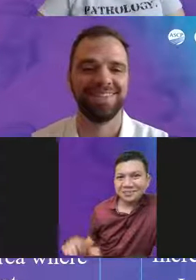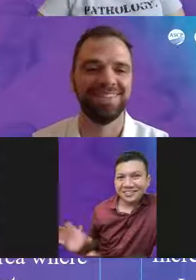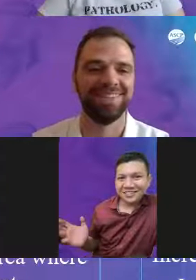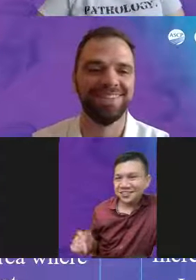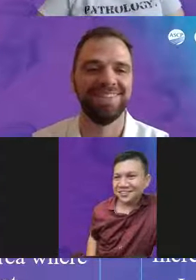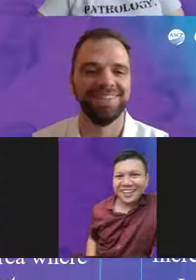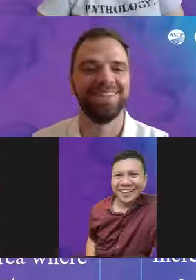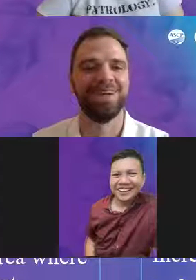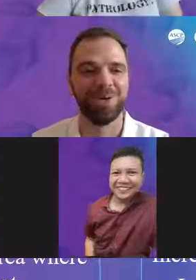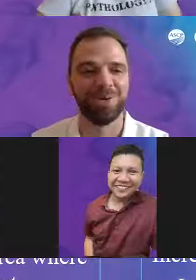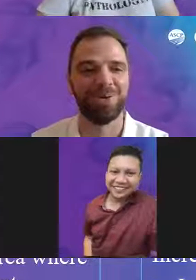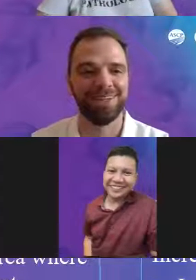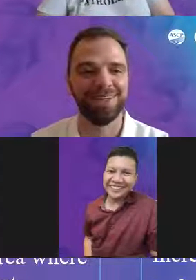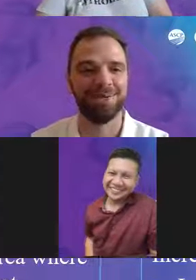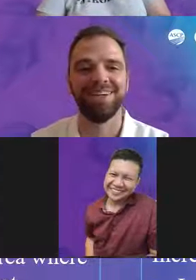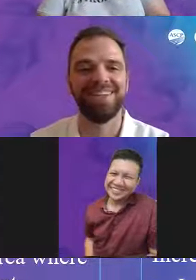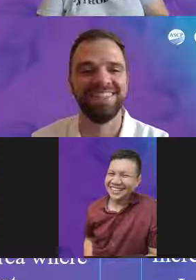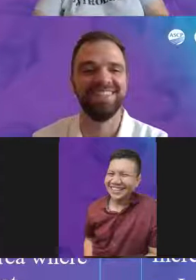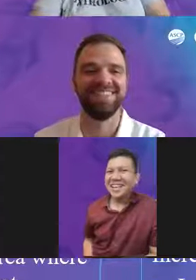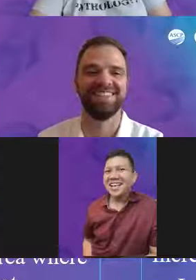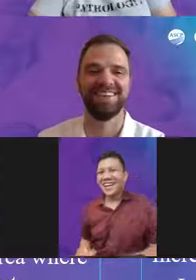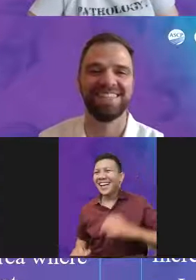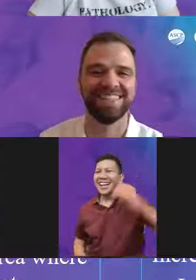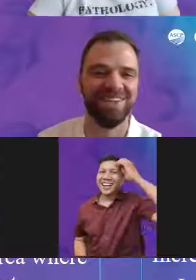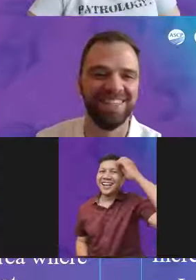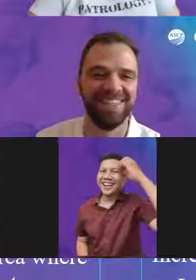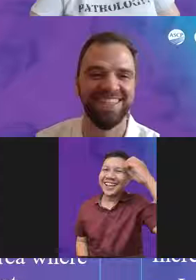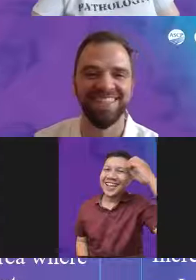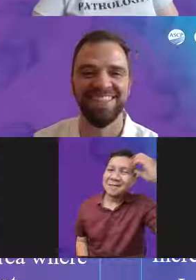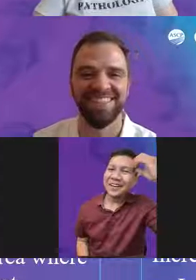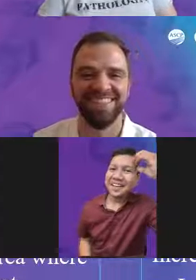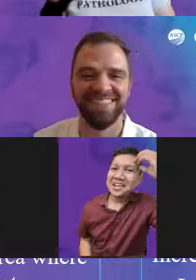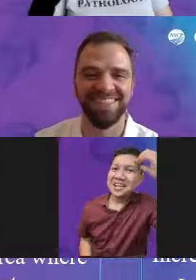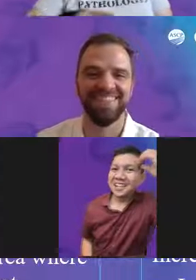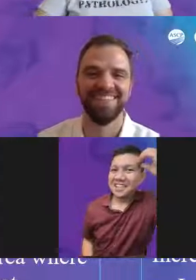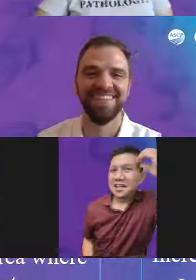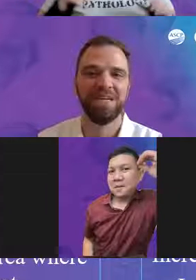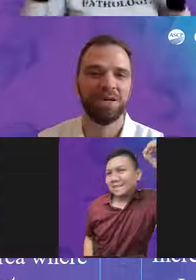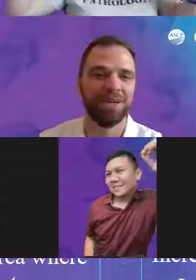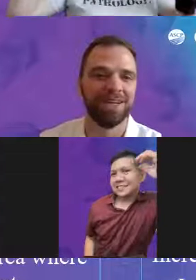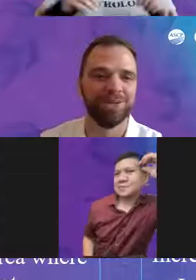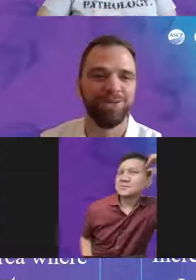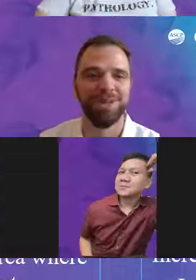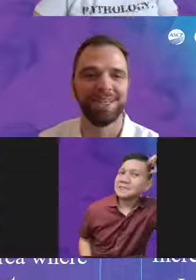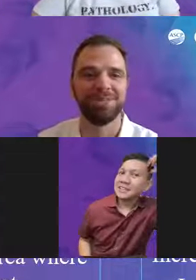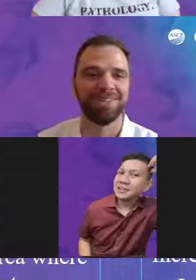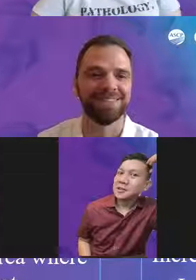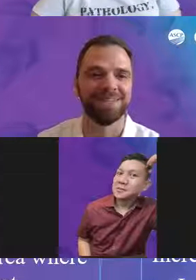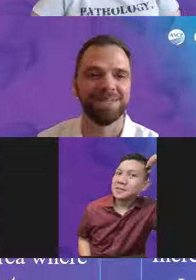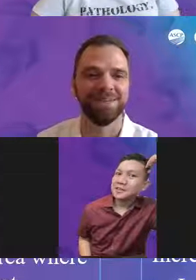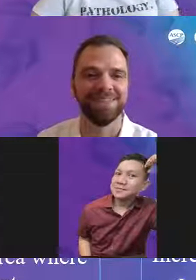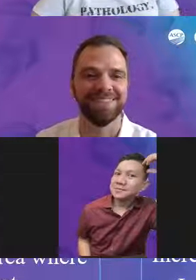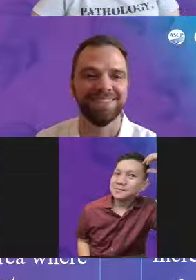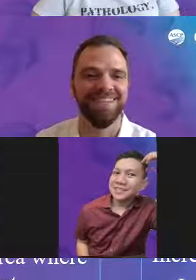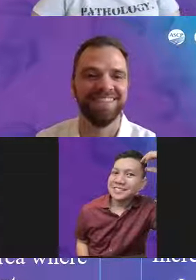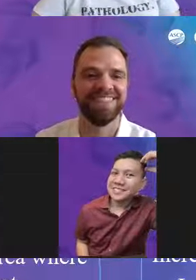ready to release. Okay, we're ready to go. Ready to go. We're ready to release that nucleus. We're ready to review that smear and